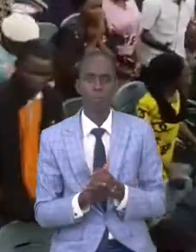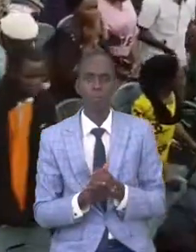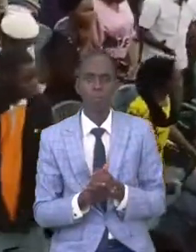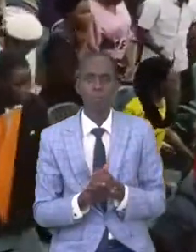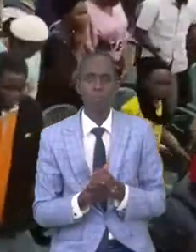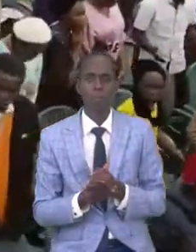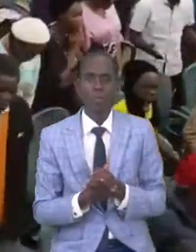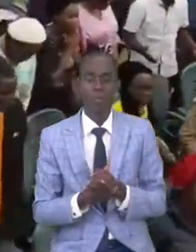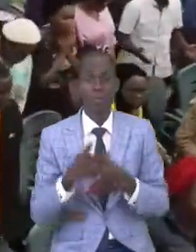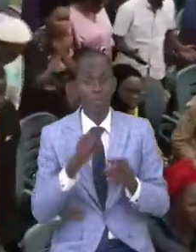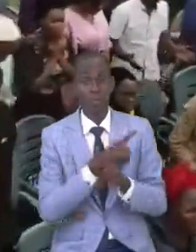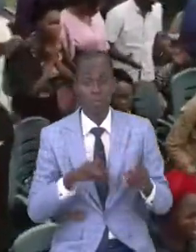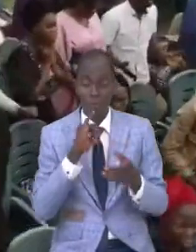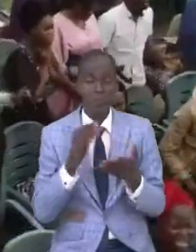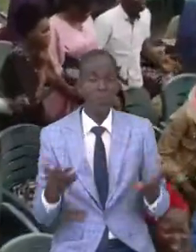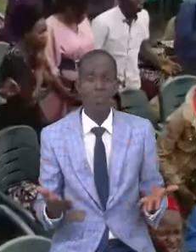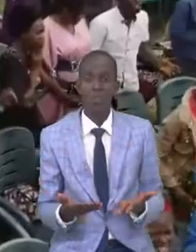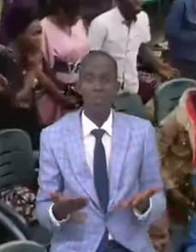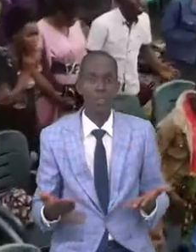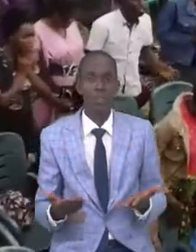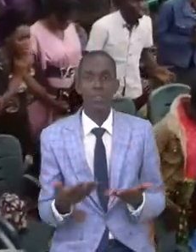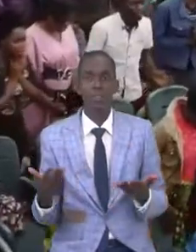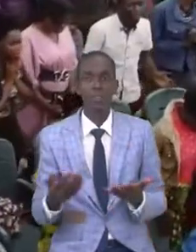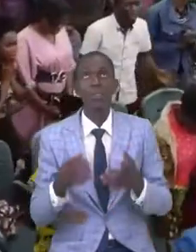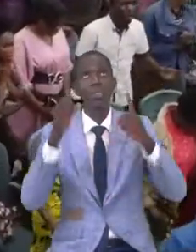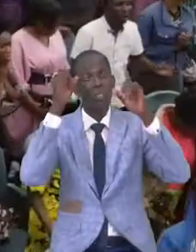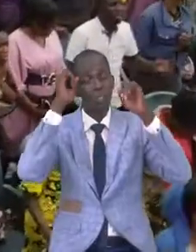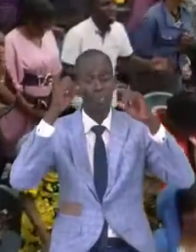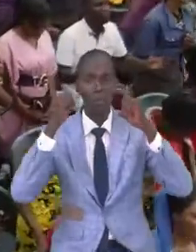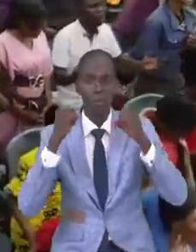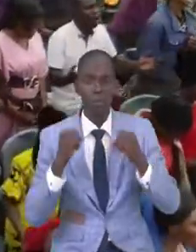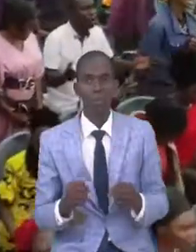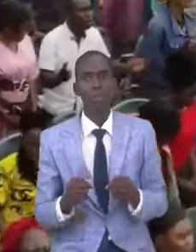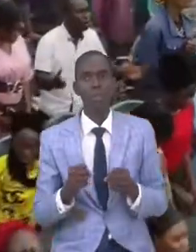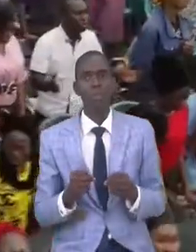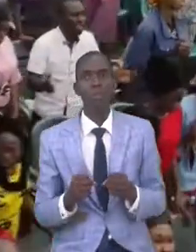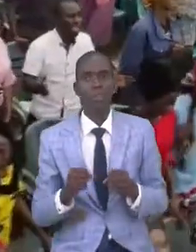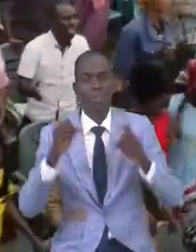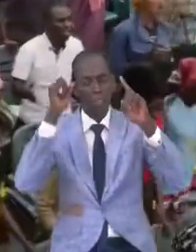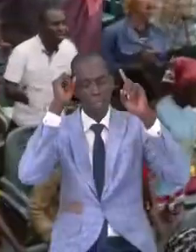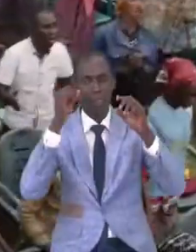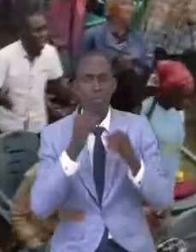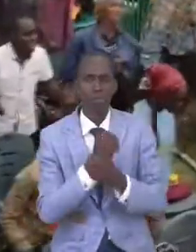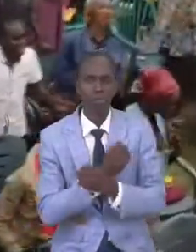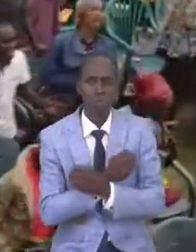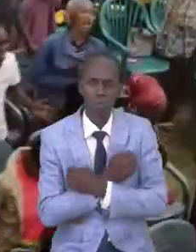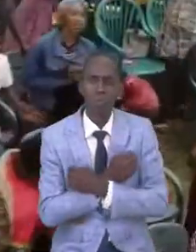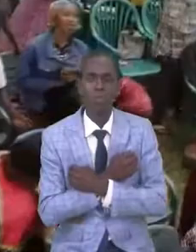The Lord is here now. In his power. In his love.